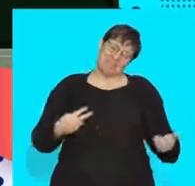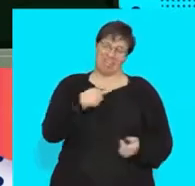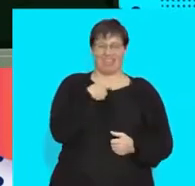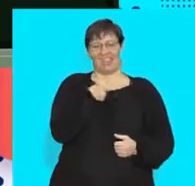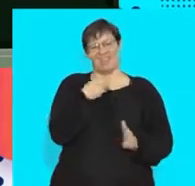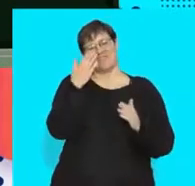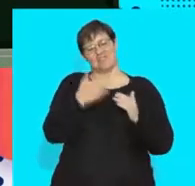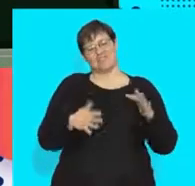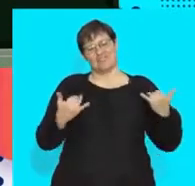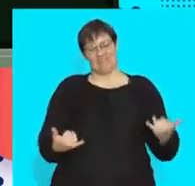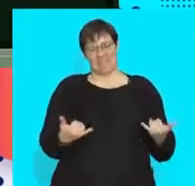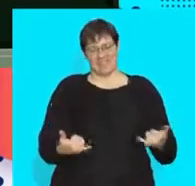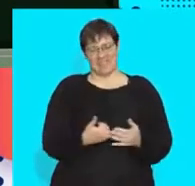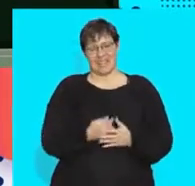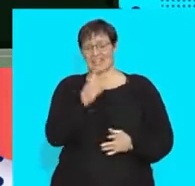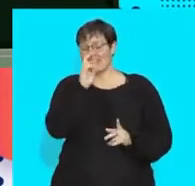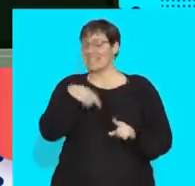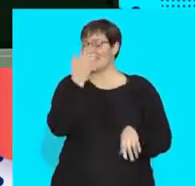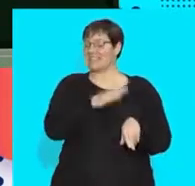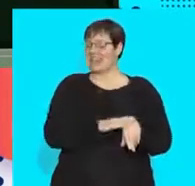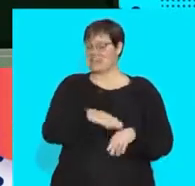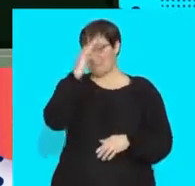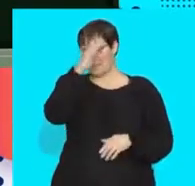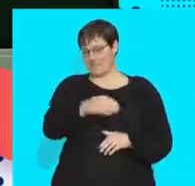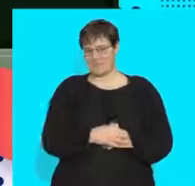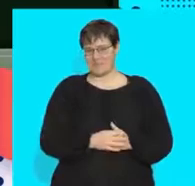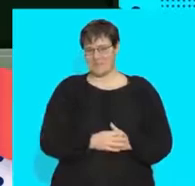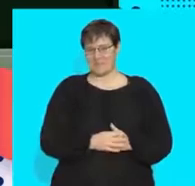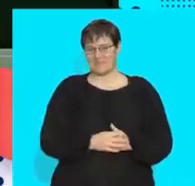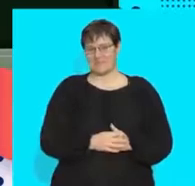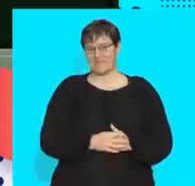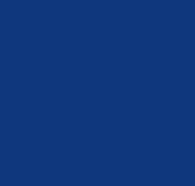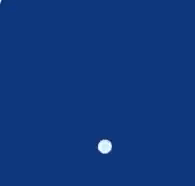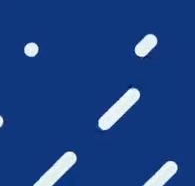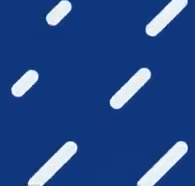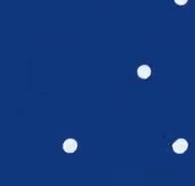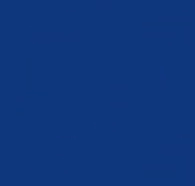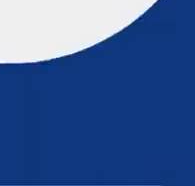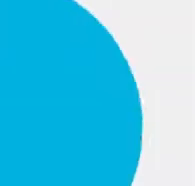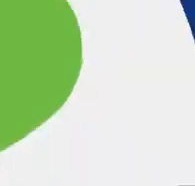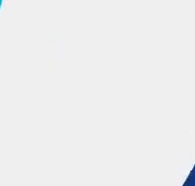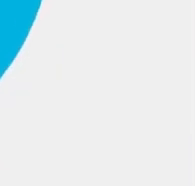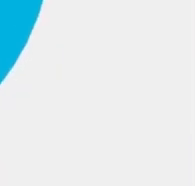is all we have time for today. Until next time, cherry bye.